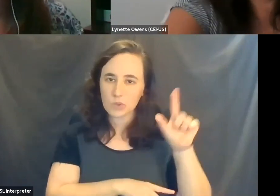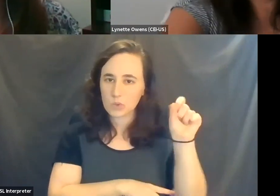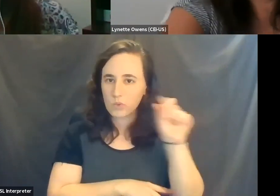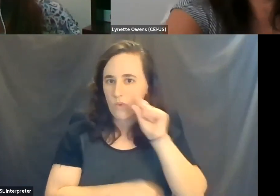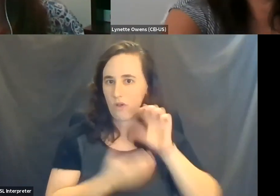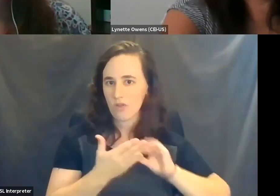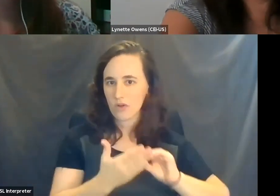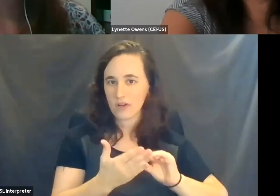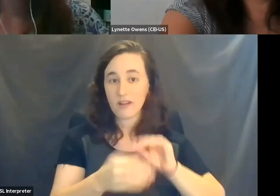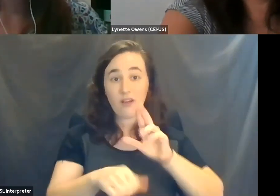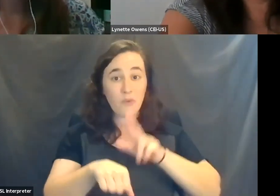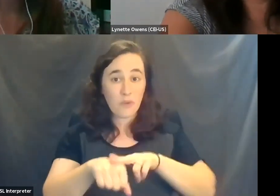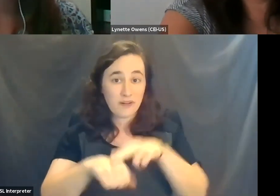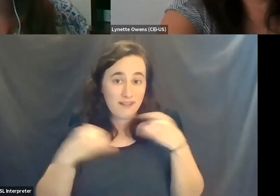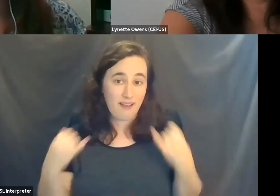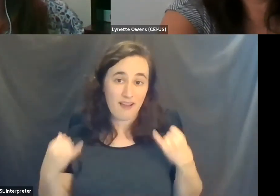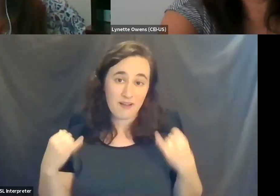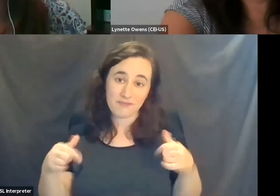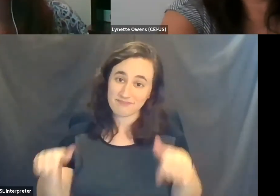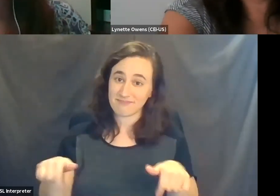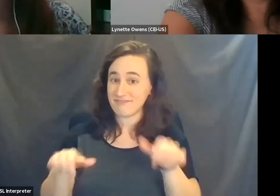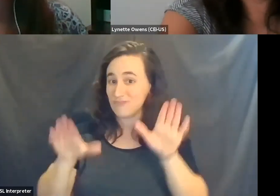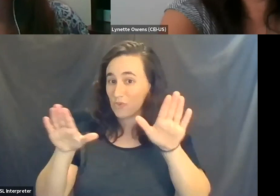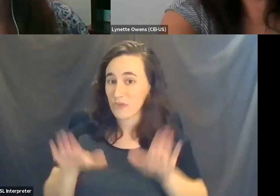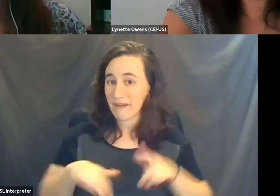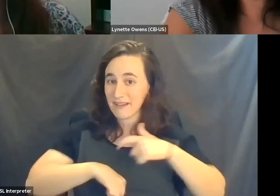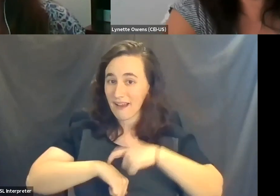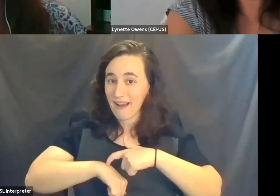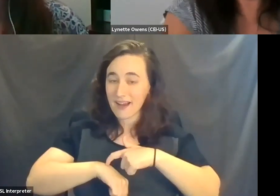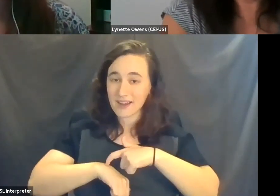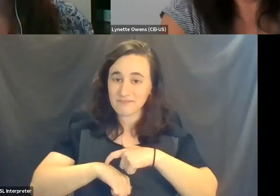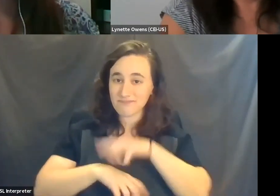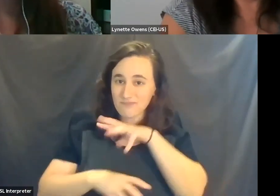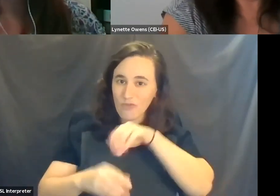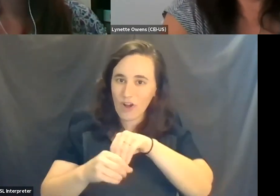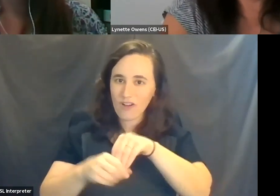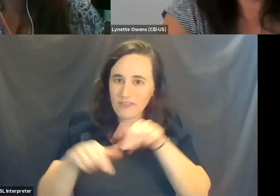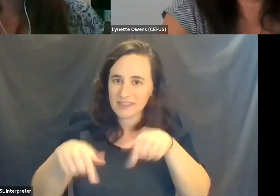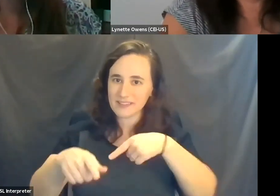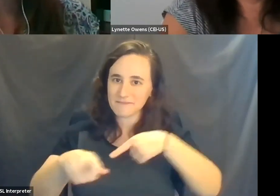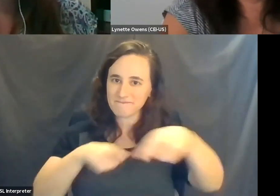obviously a really good time to be in the tech integration specialist